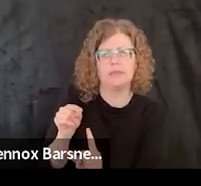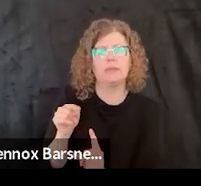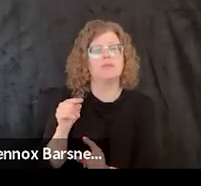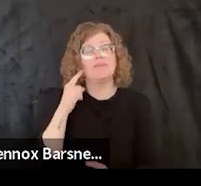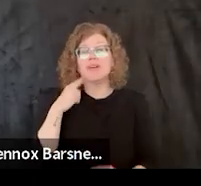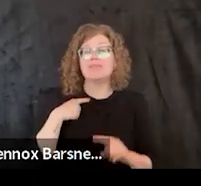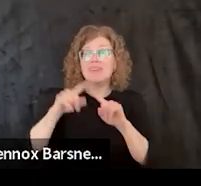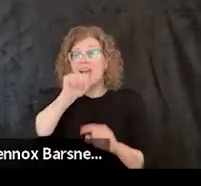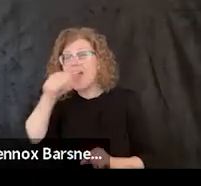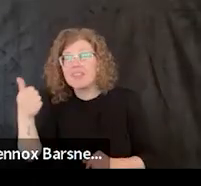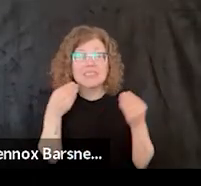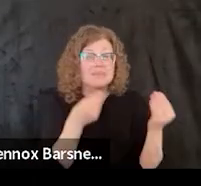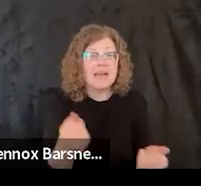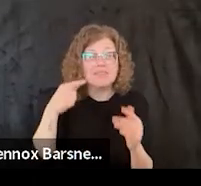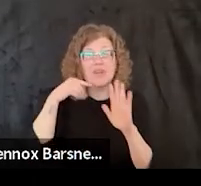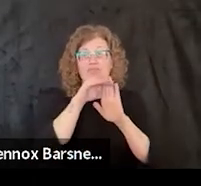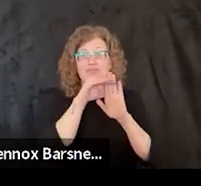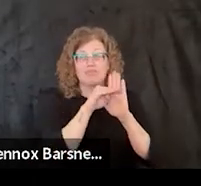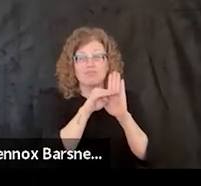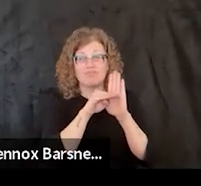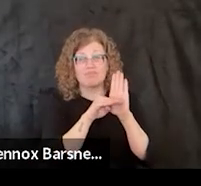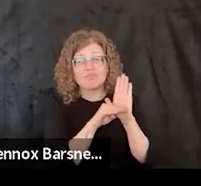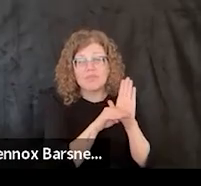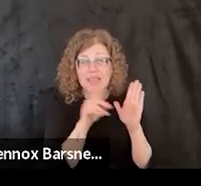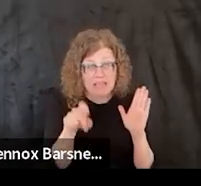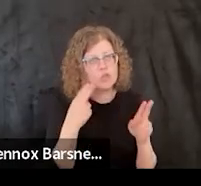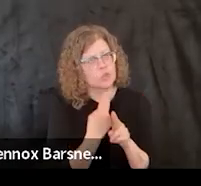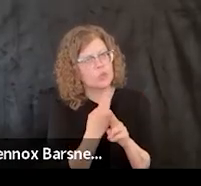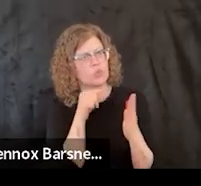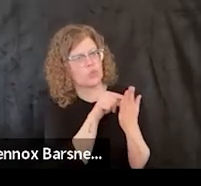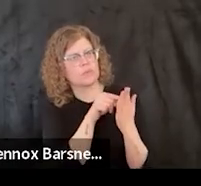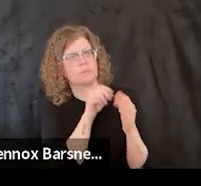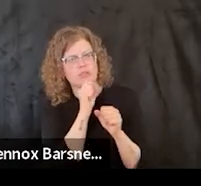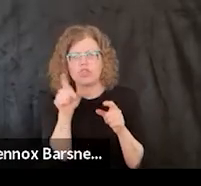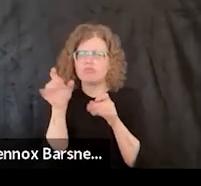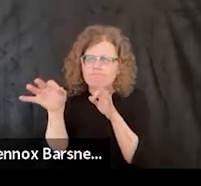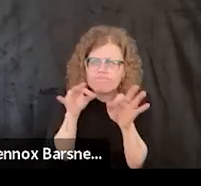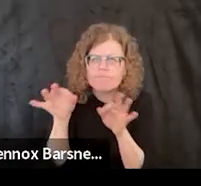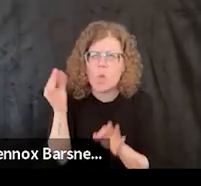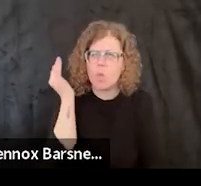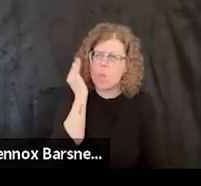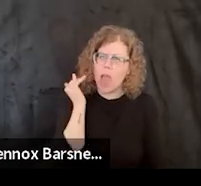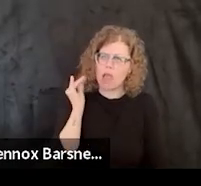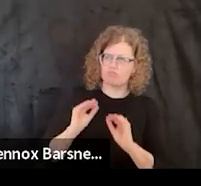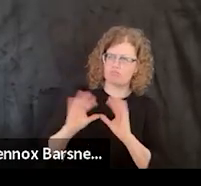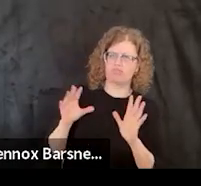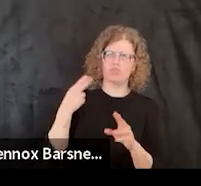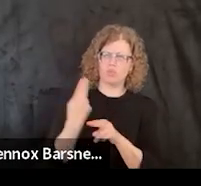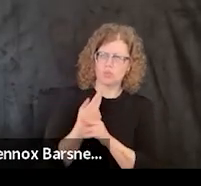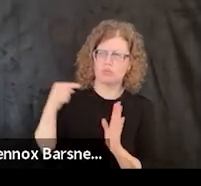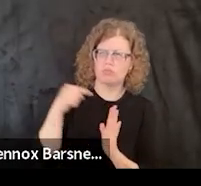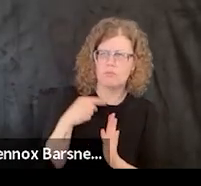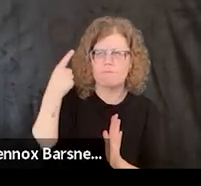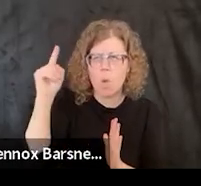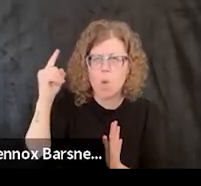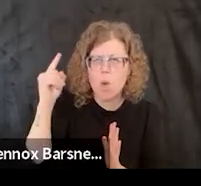you will need to make a clear case on how this equipment is directly related, necessary, and relevant to the completion and success